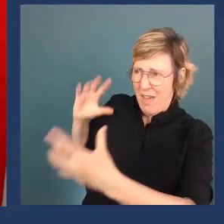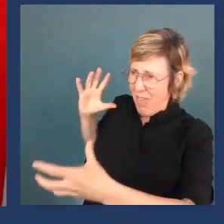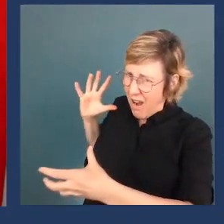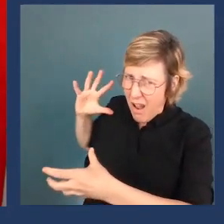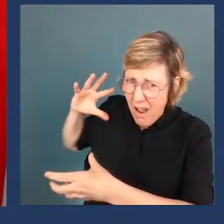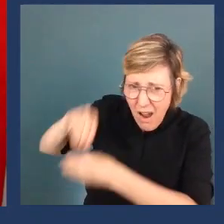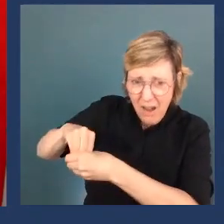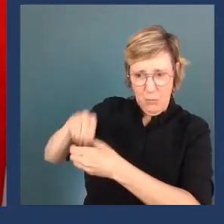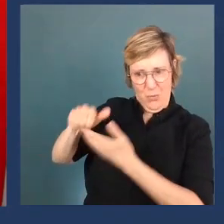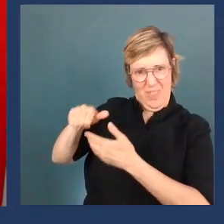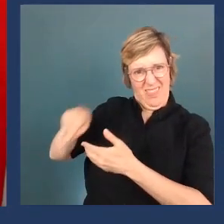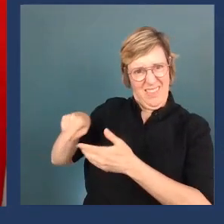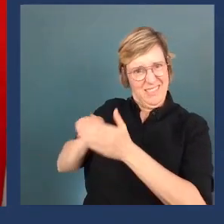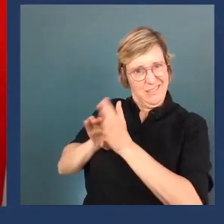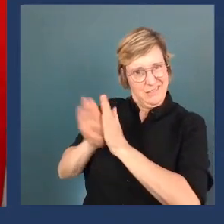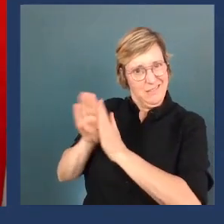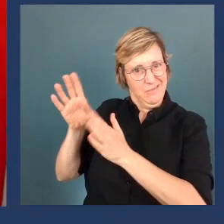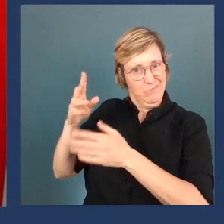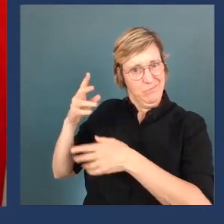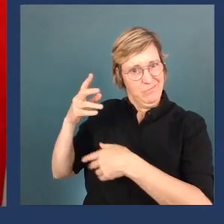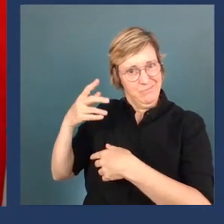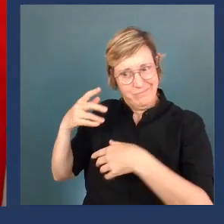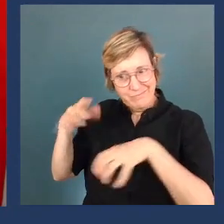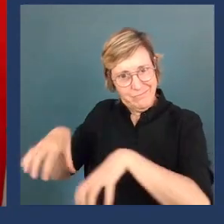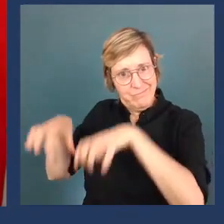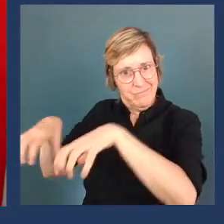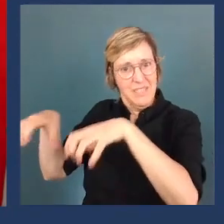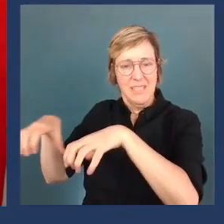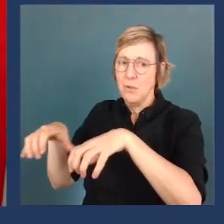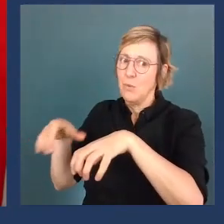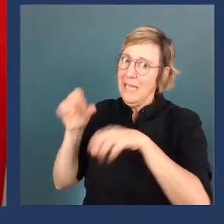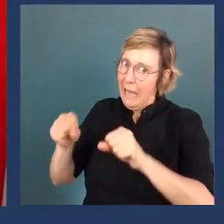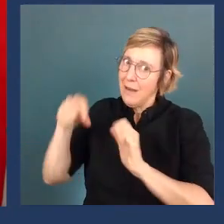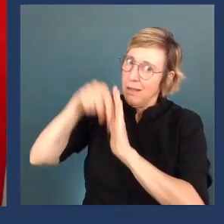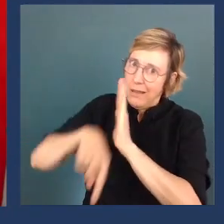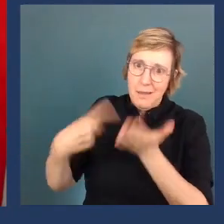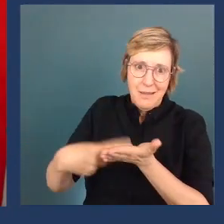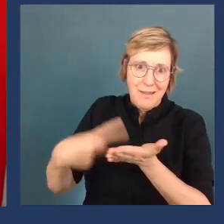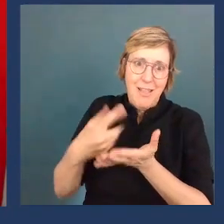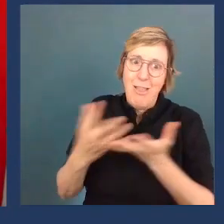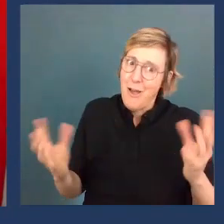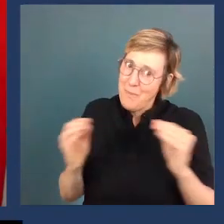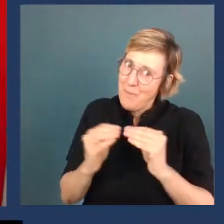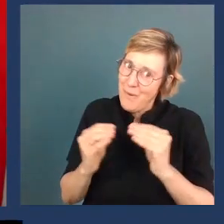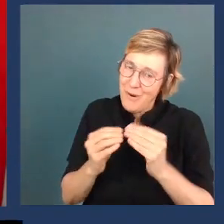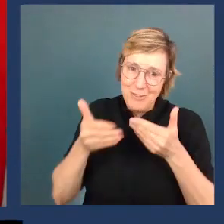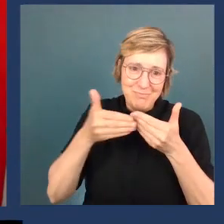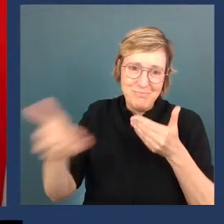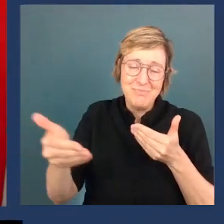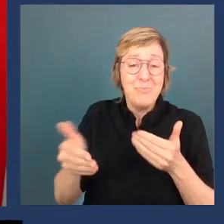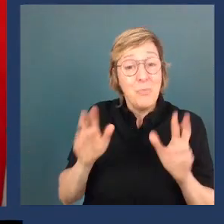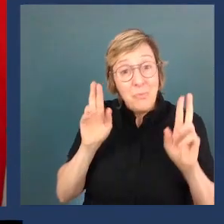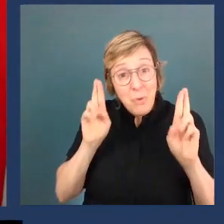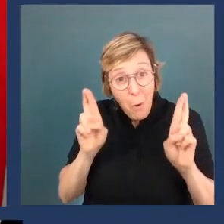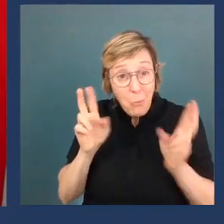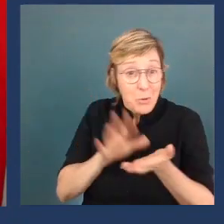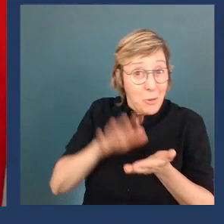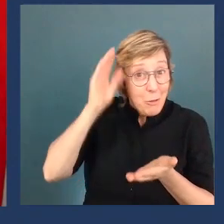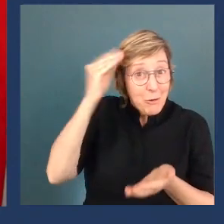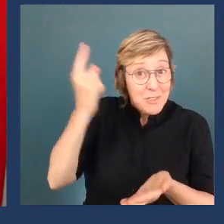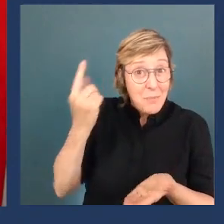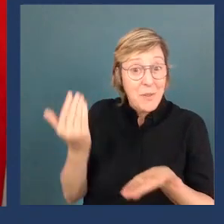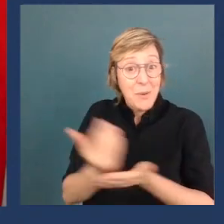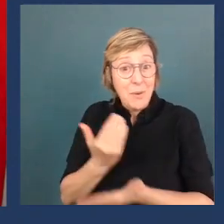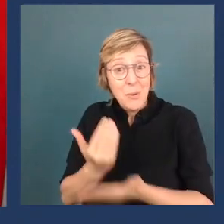still have so much further to go and so much more that we could talk about. We hope you learned something new and